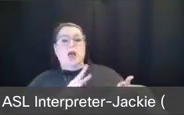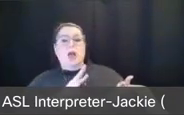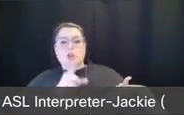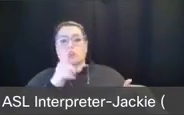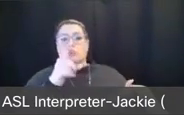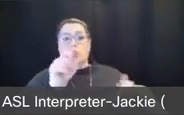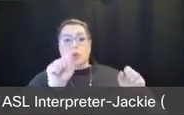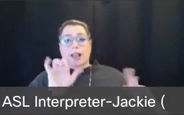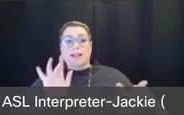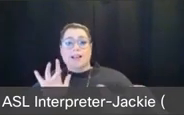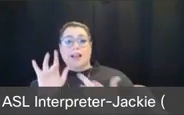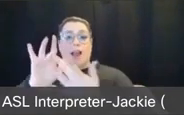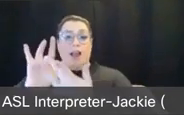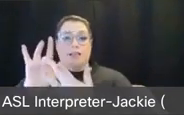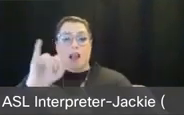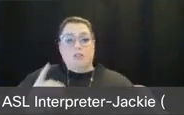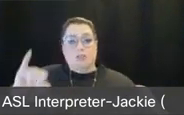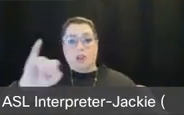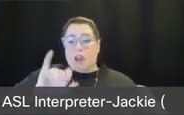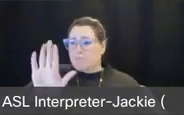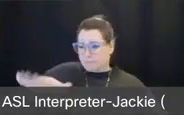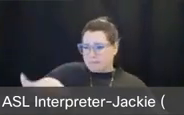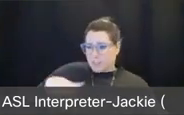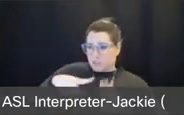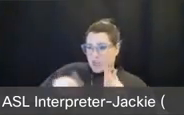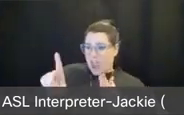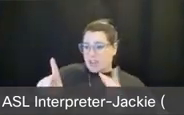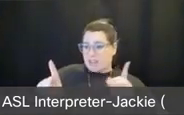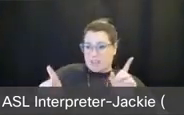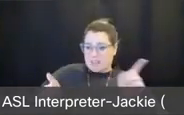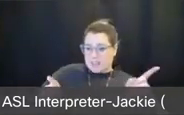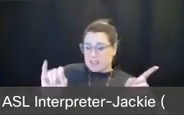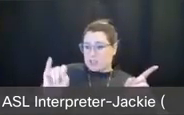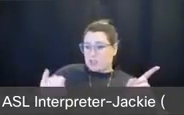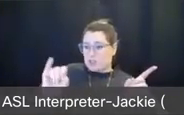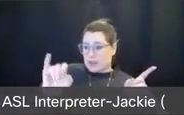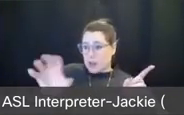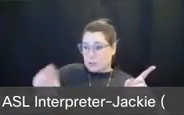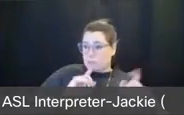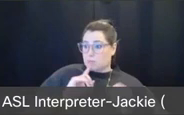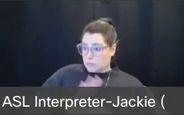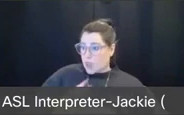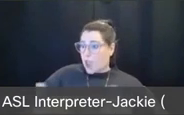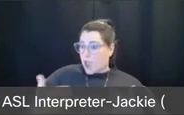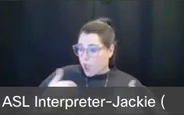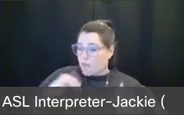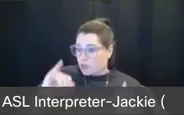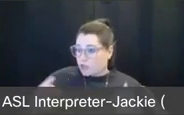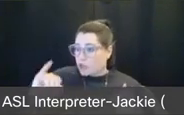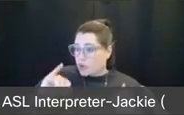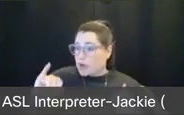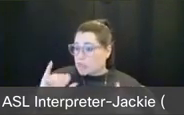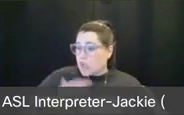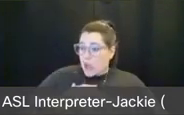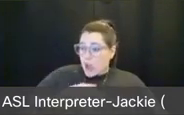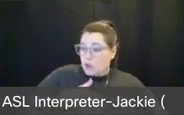I'm verifying that Acme Construction really is licensed, and you know that it's would cover